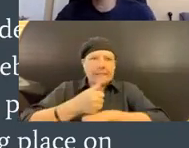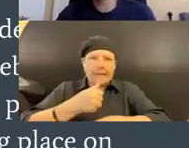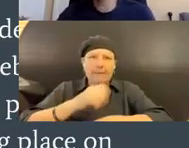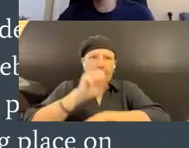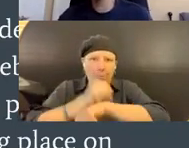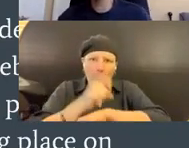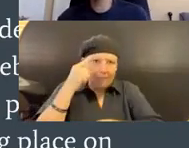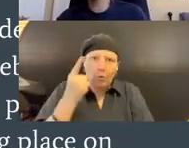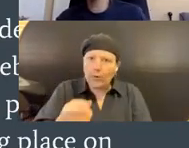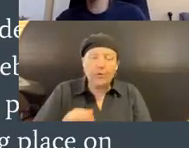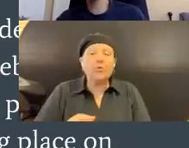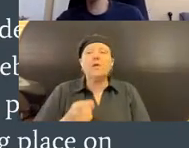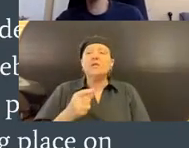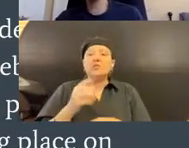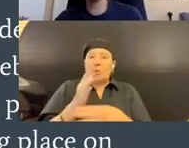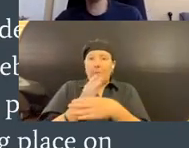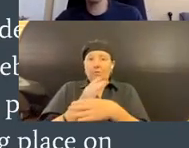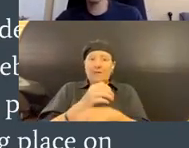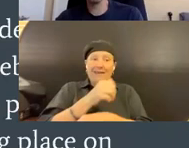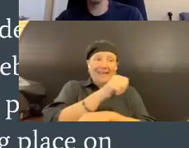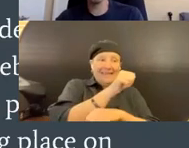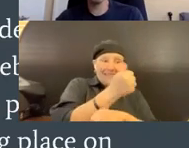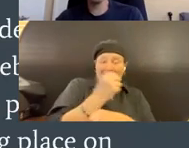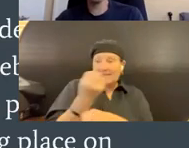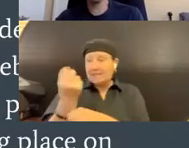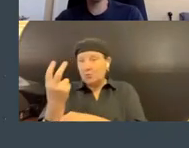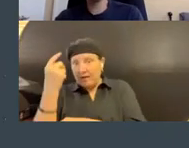times, or 10 to 12 in the case of kindergarten.